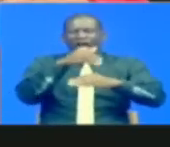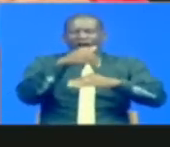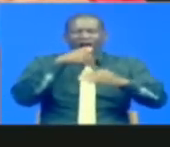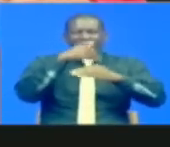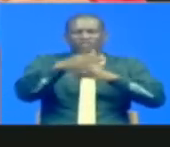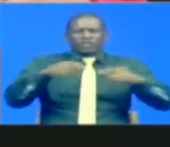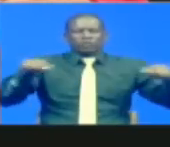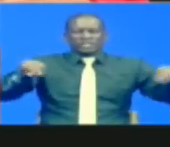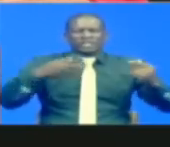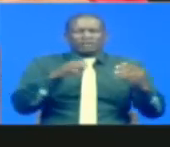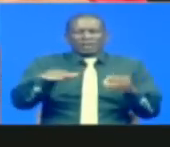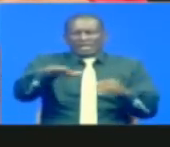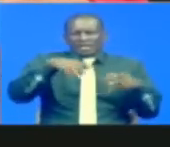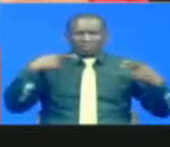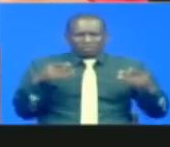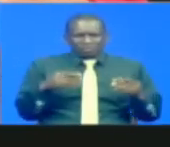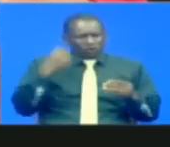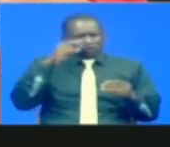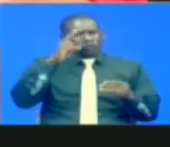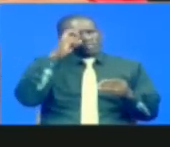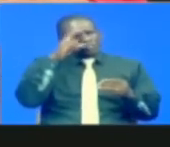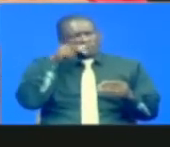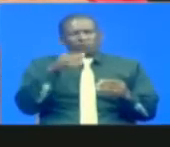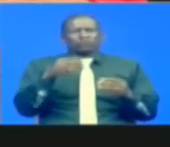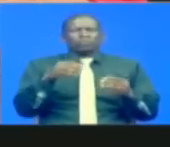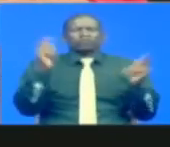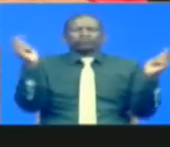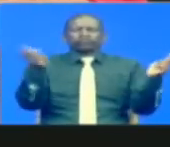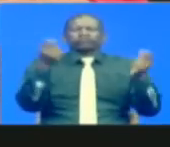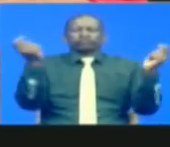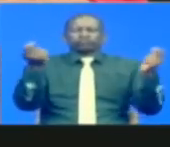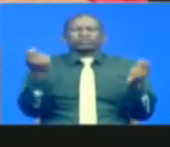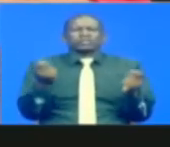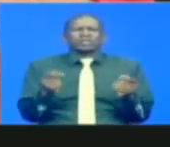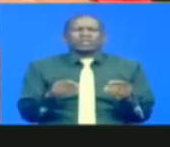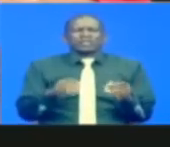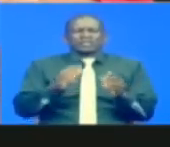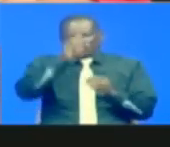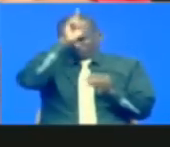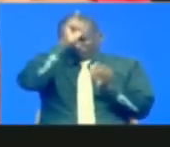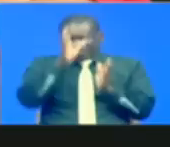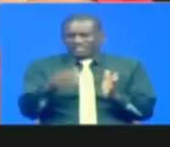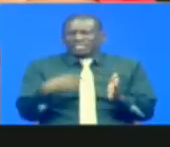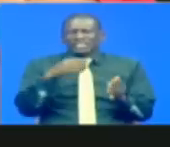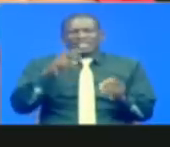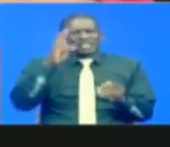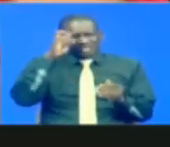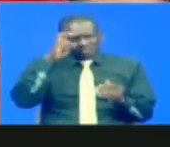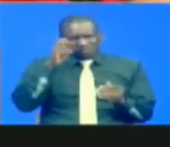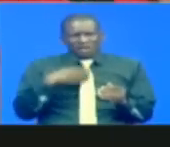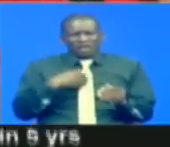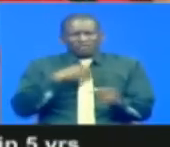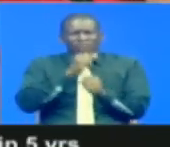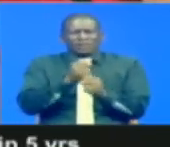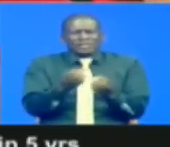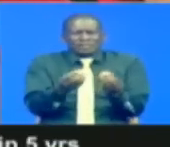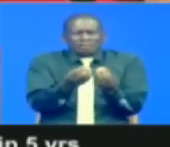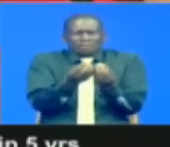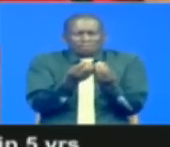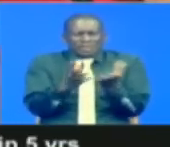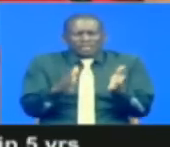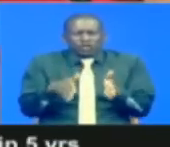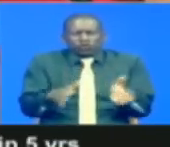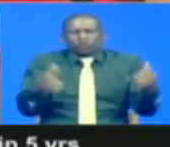villagers who accused him of sorcery. The villagers claim that the suspect has caused numerous road accidents in the area